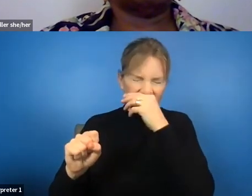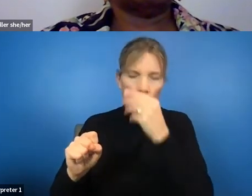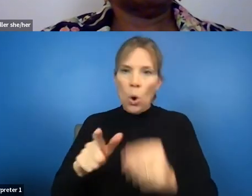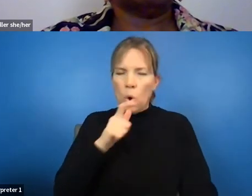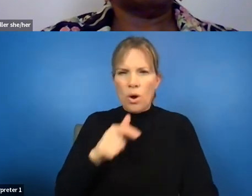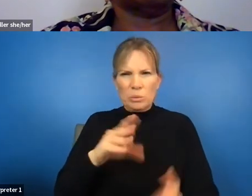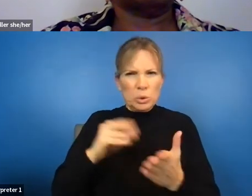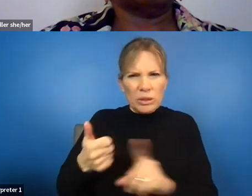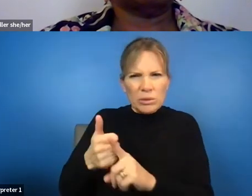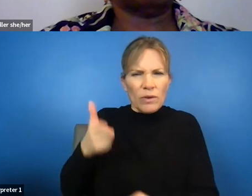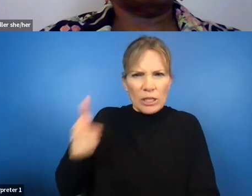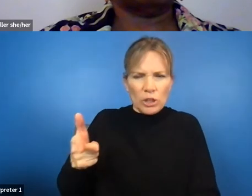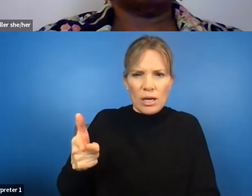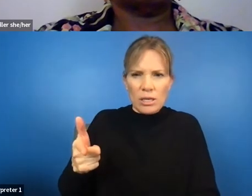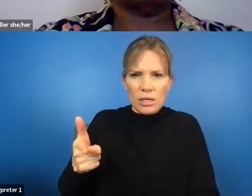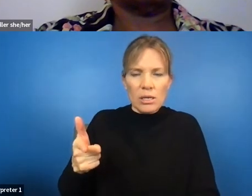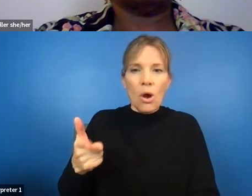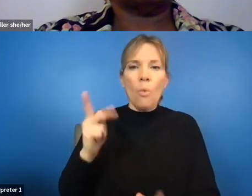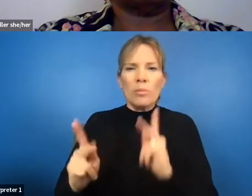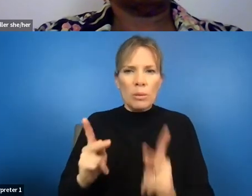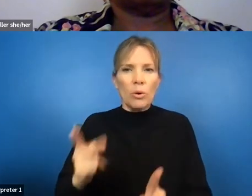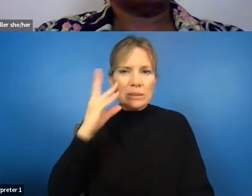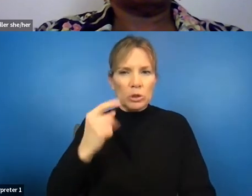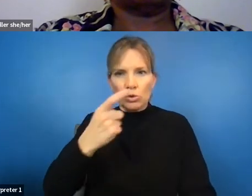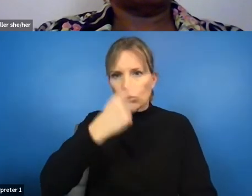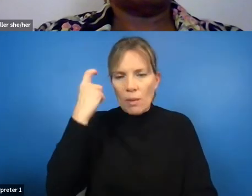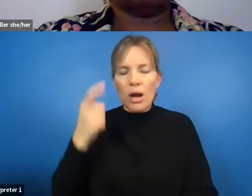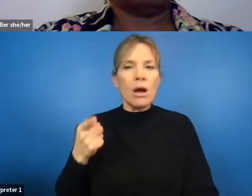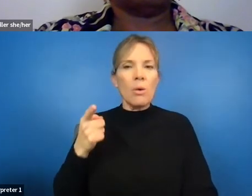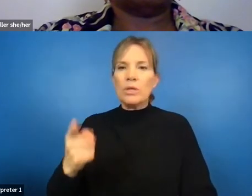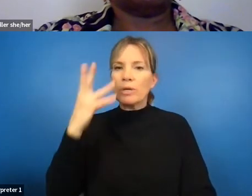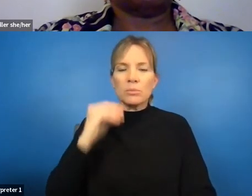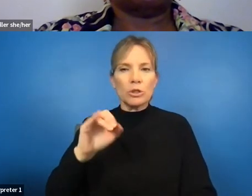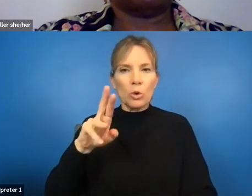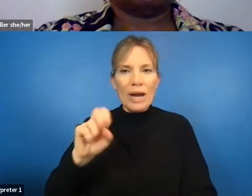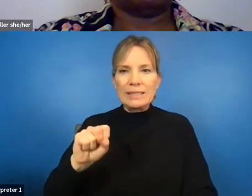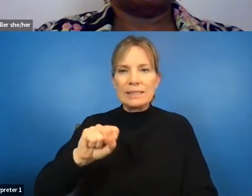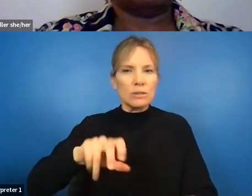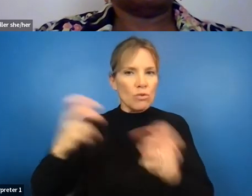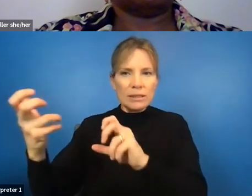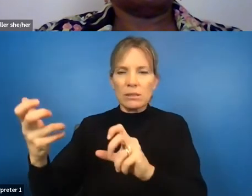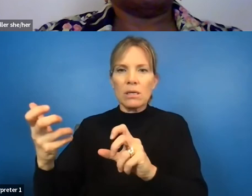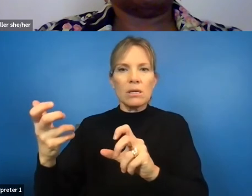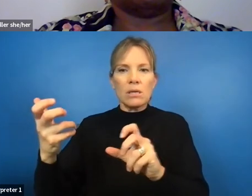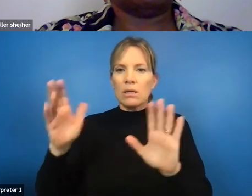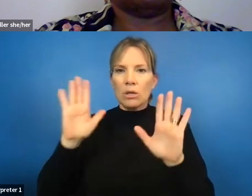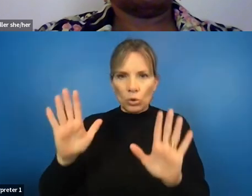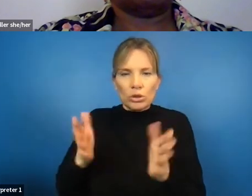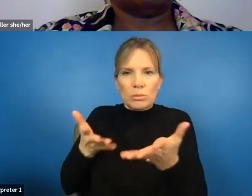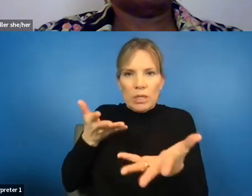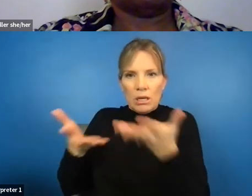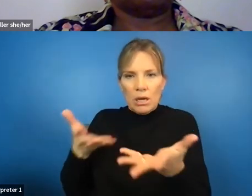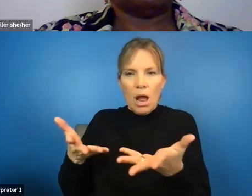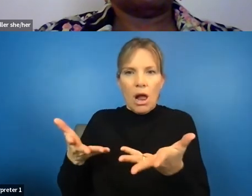like when people are going through trauma, when they're going through a crisis, they should be treated and lifted up in that crisis. And at the end